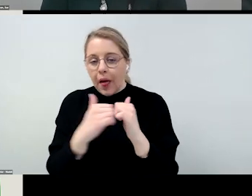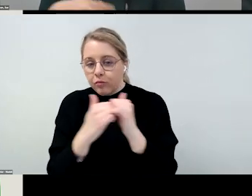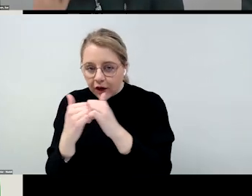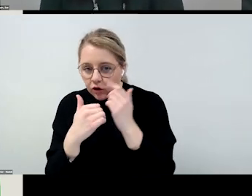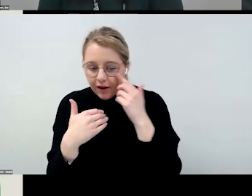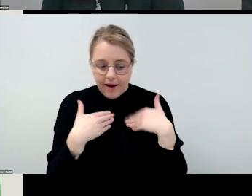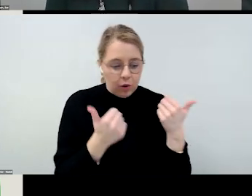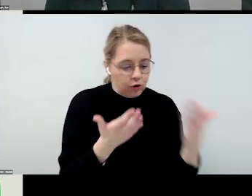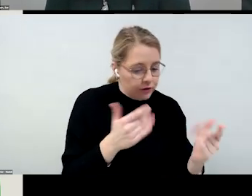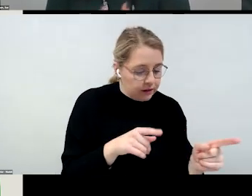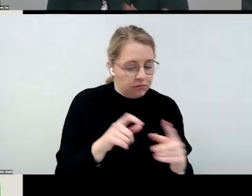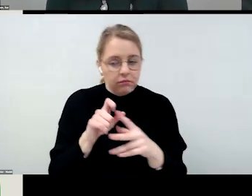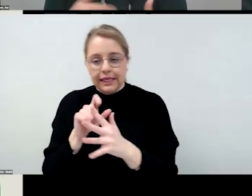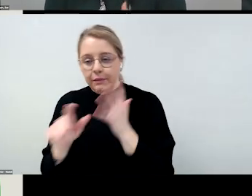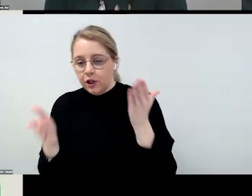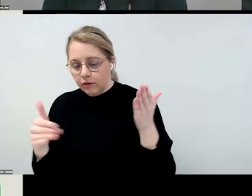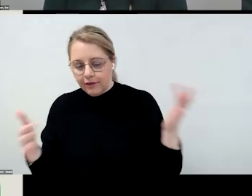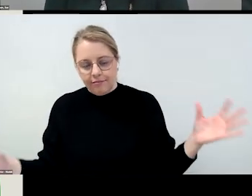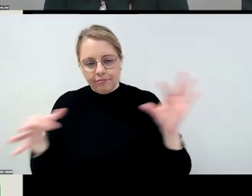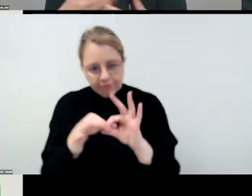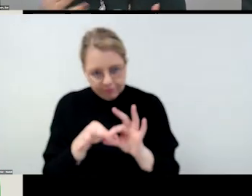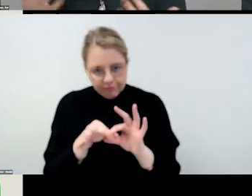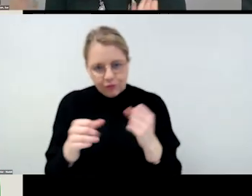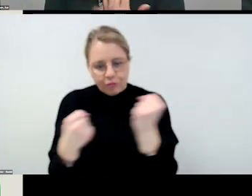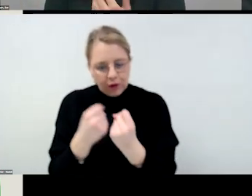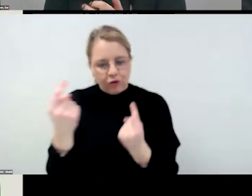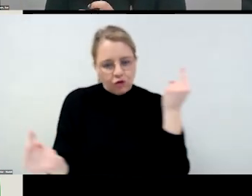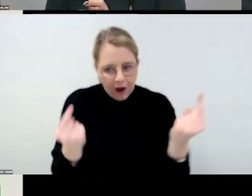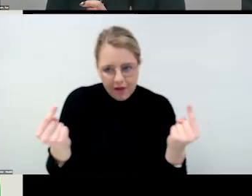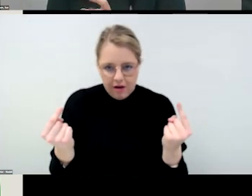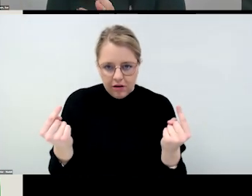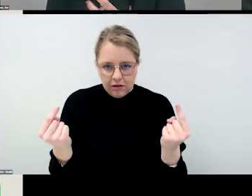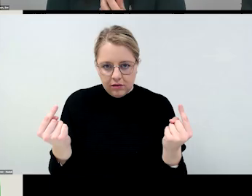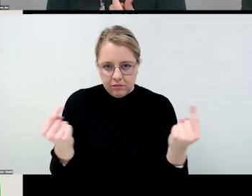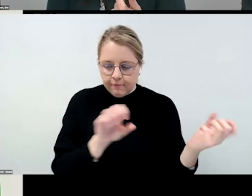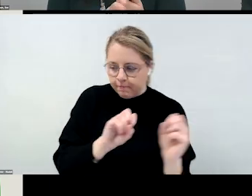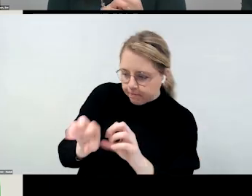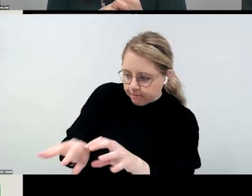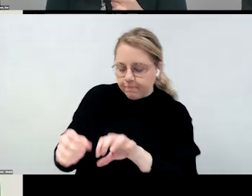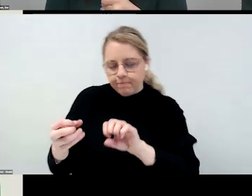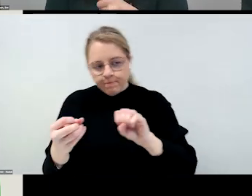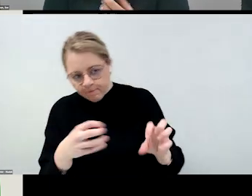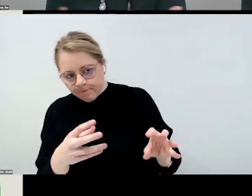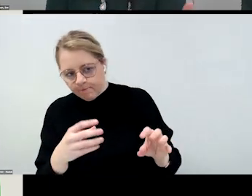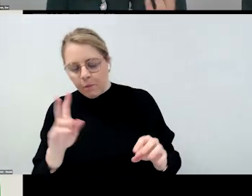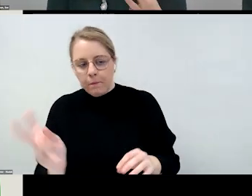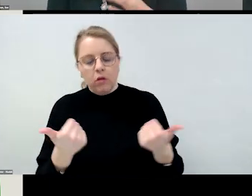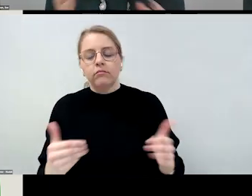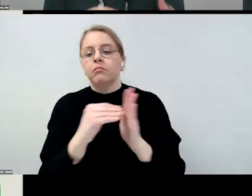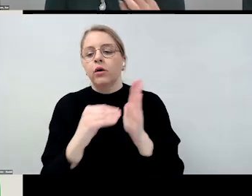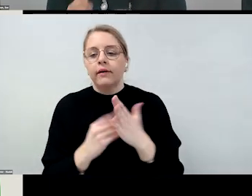health services and disability services to support each other to develop health literacy through their policy and through their practice. It